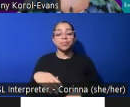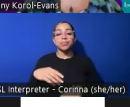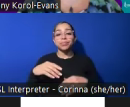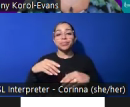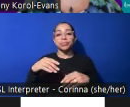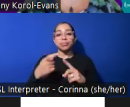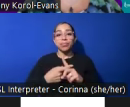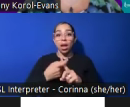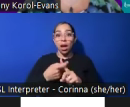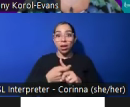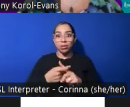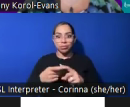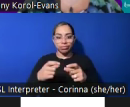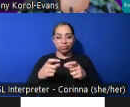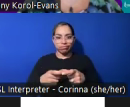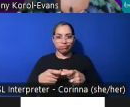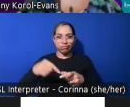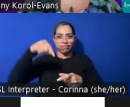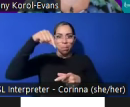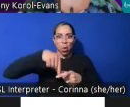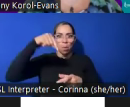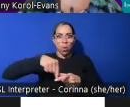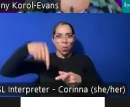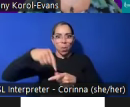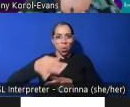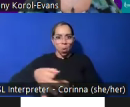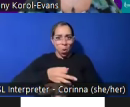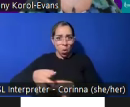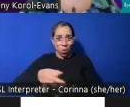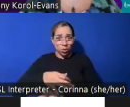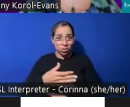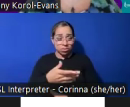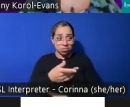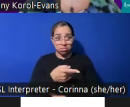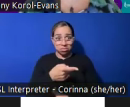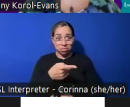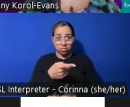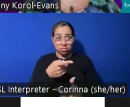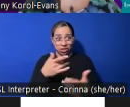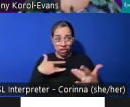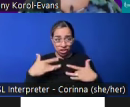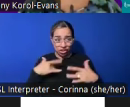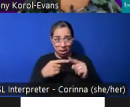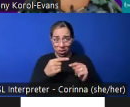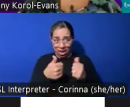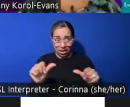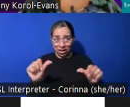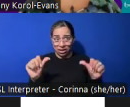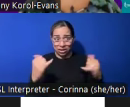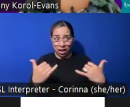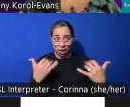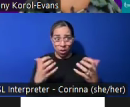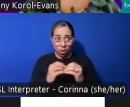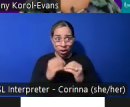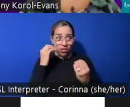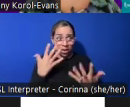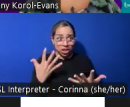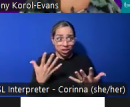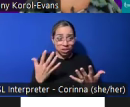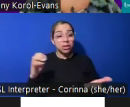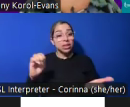Now, are any of these things a concern for you today, or something you want more information about? Is EC or a